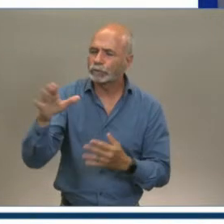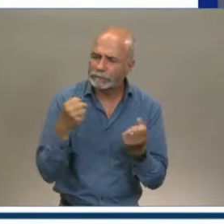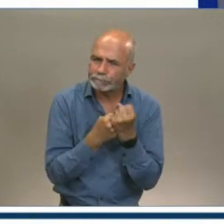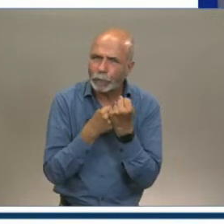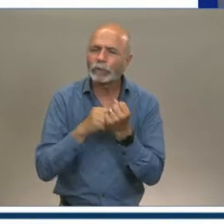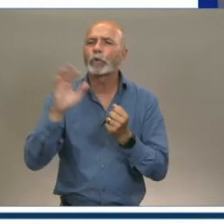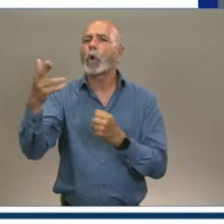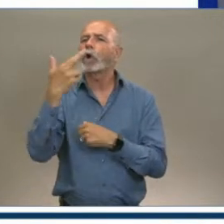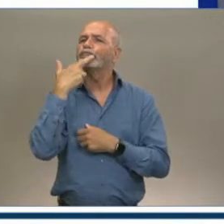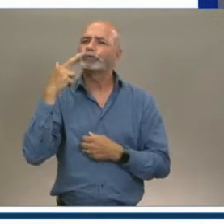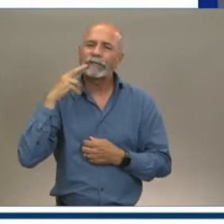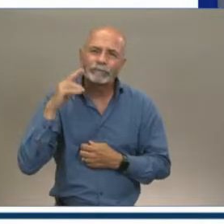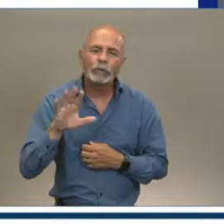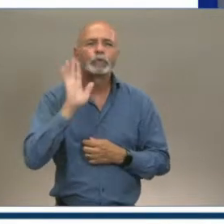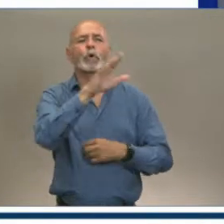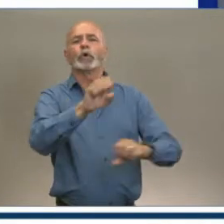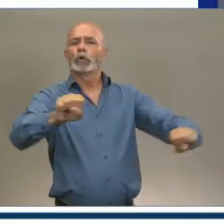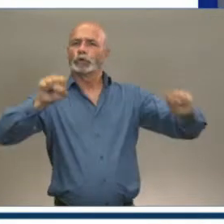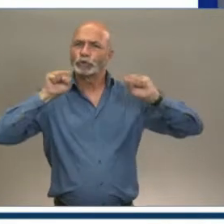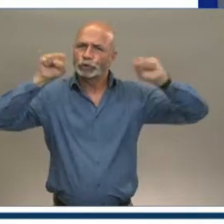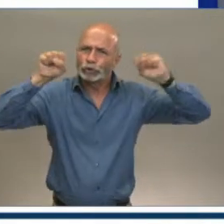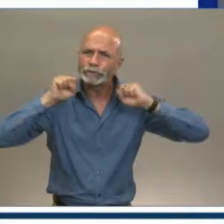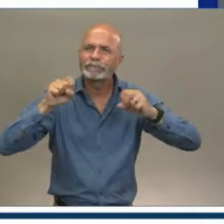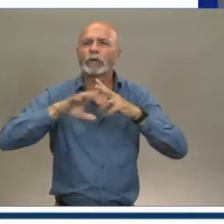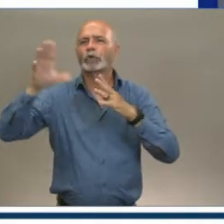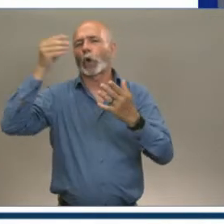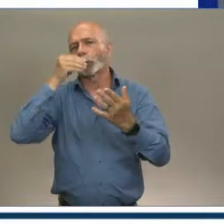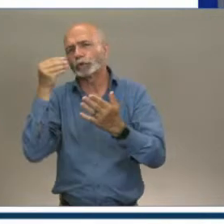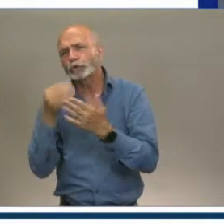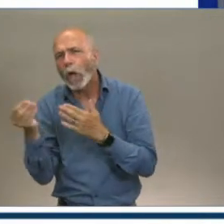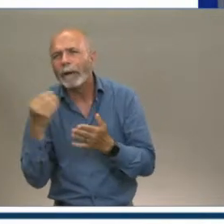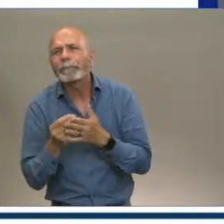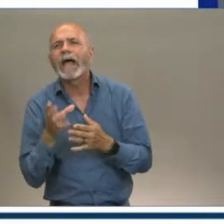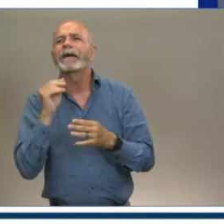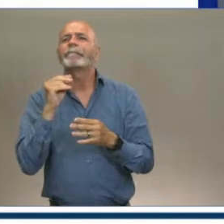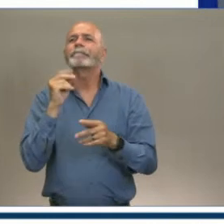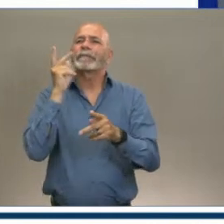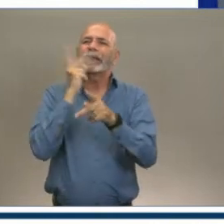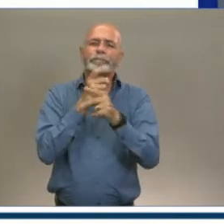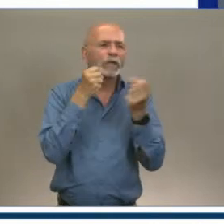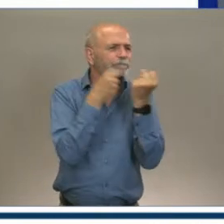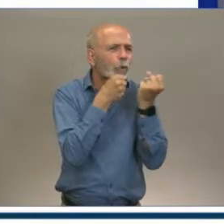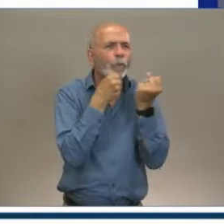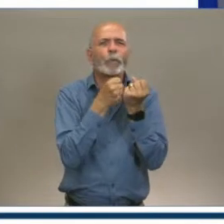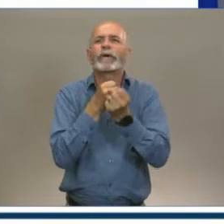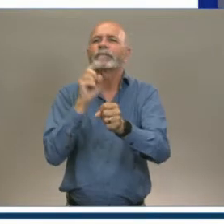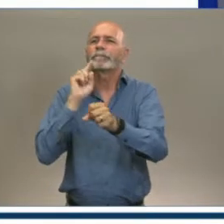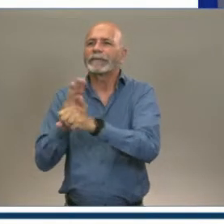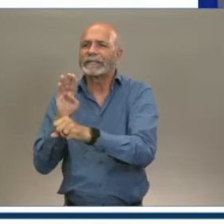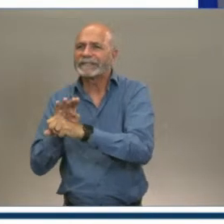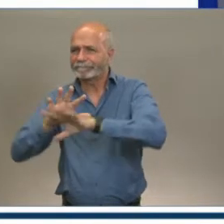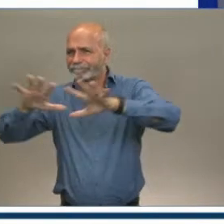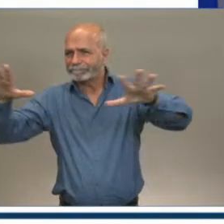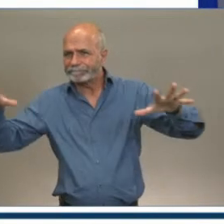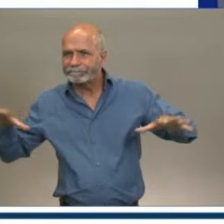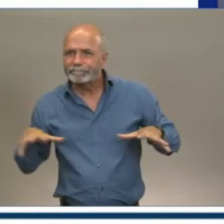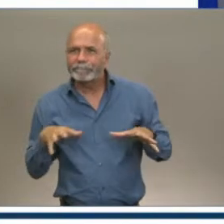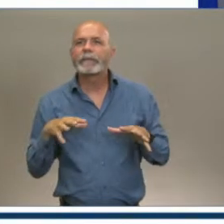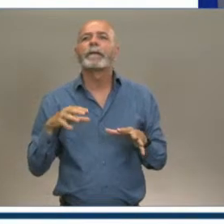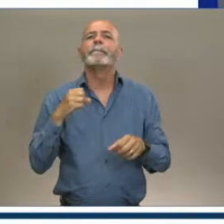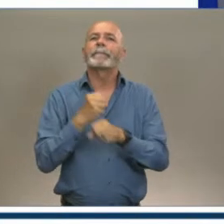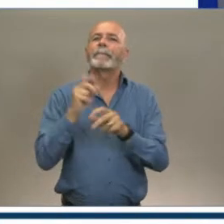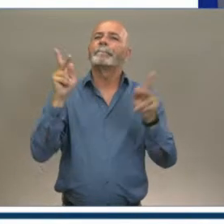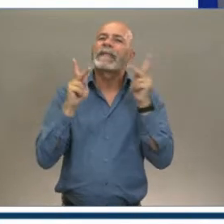local gym, or stop by a retail shop now so they can support so you can support more customers that they're allowed